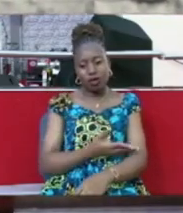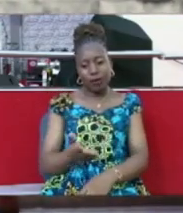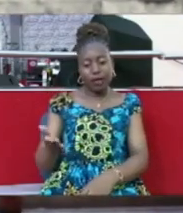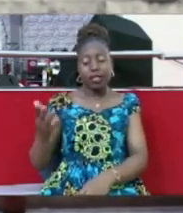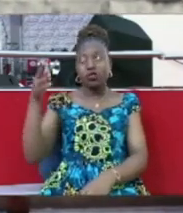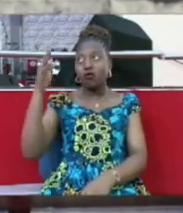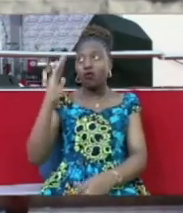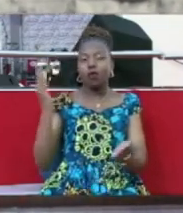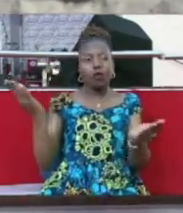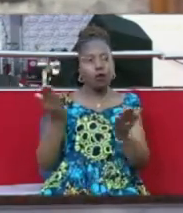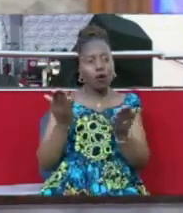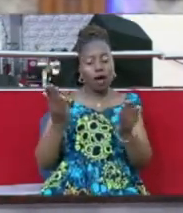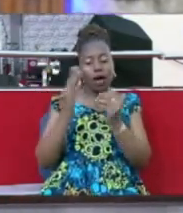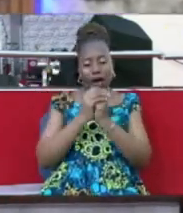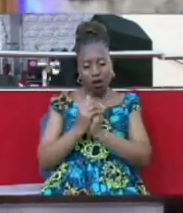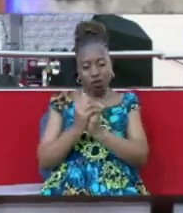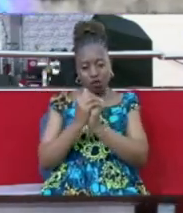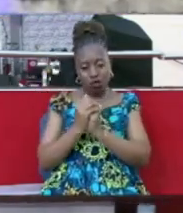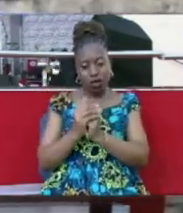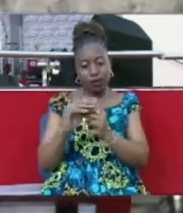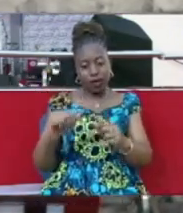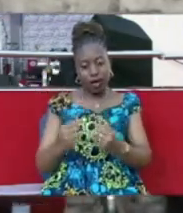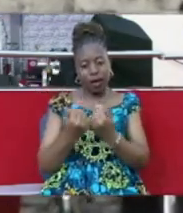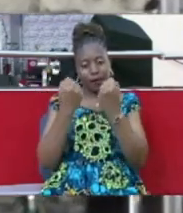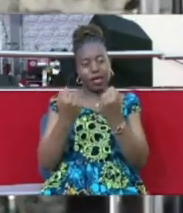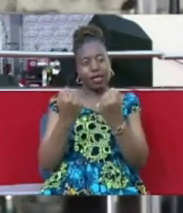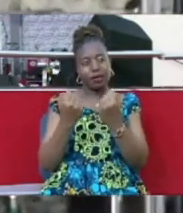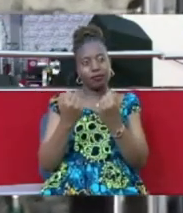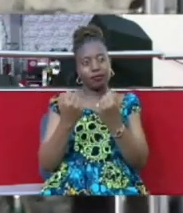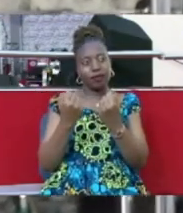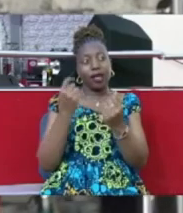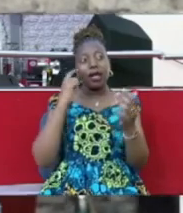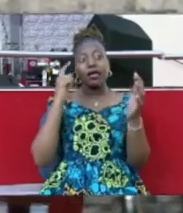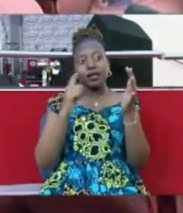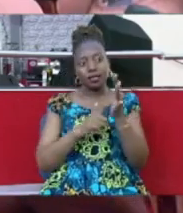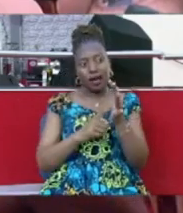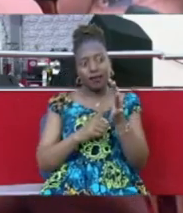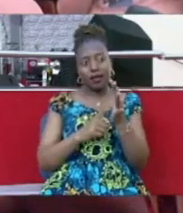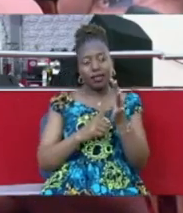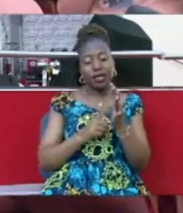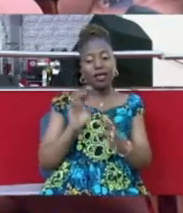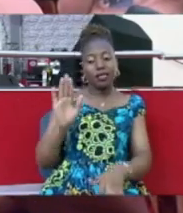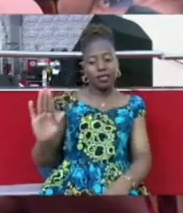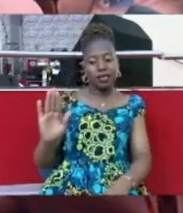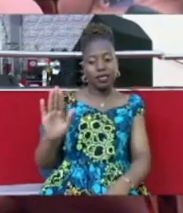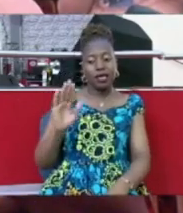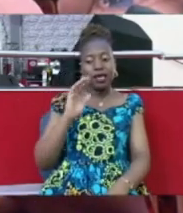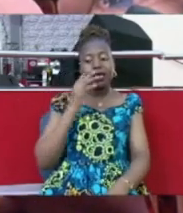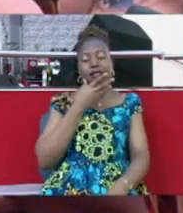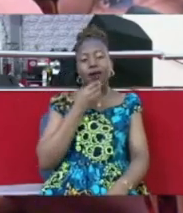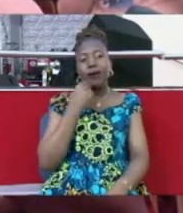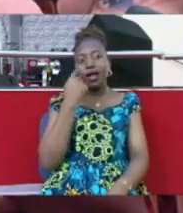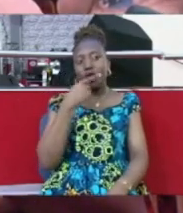worship is, alipofika katika uwepo wa Mungu penye kuna maabudu, suddenly he discovers that he is a man who of unclean lips. Anakumbuka yeye